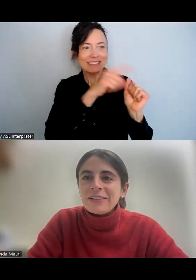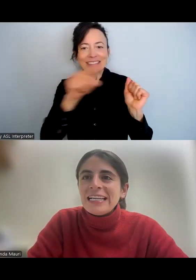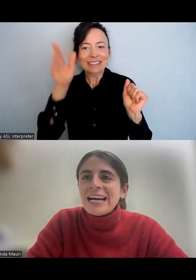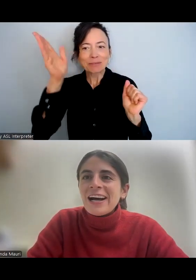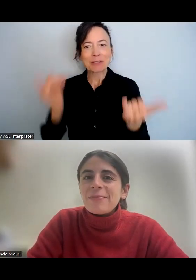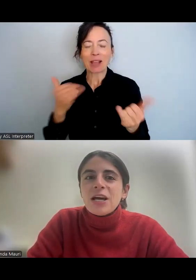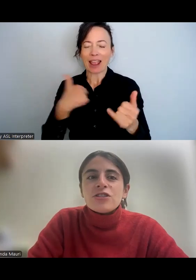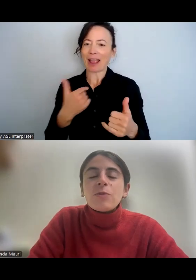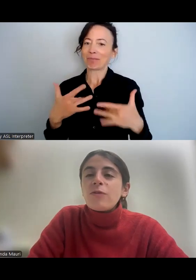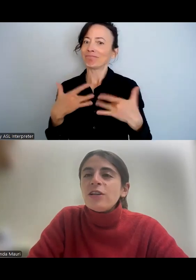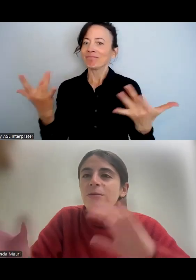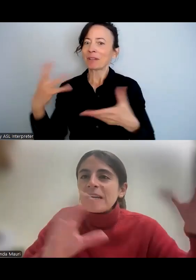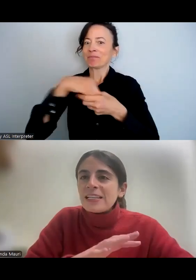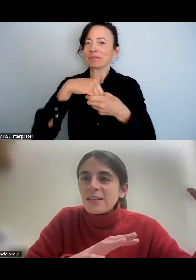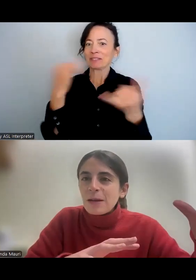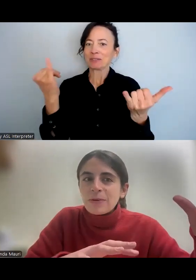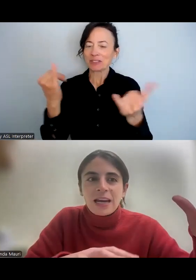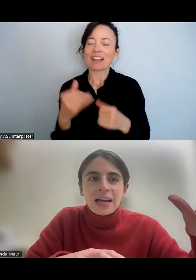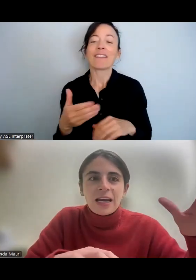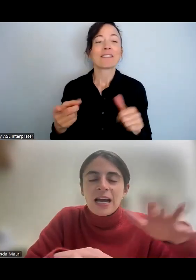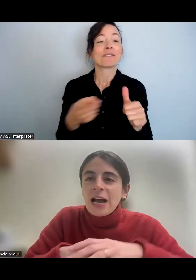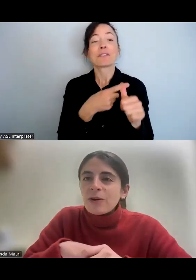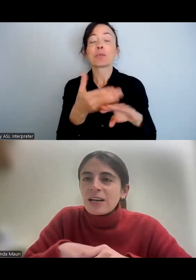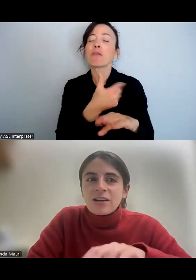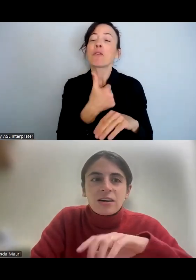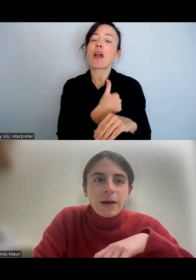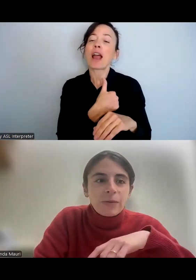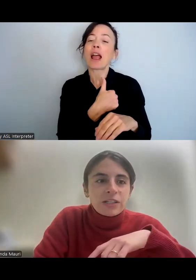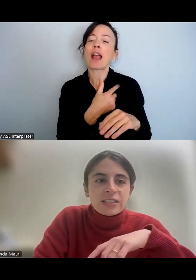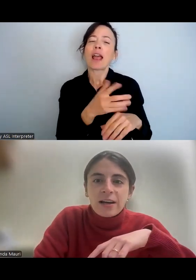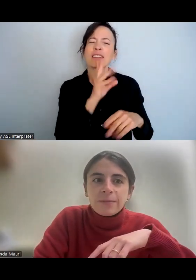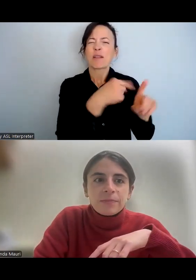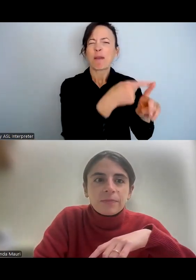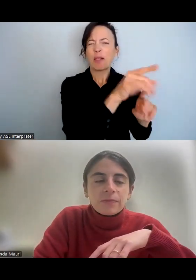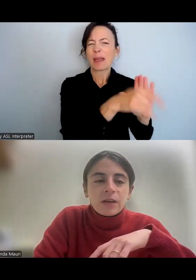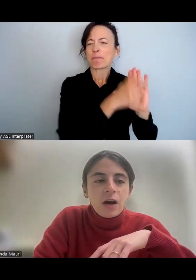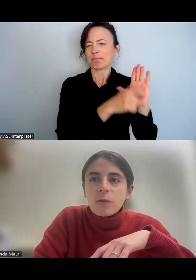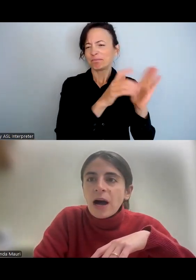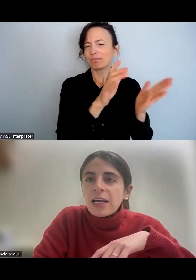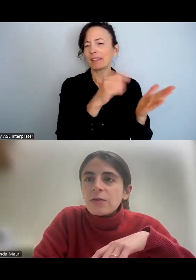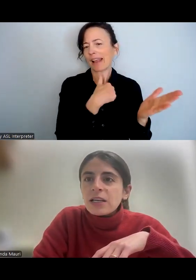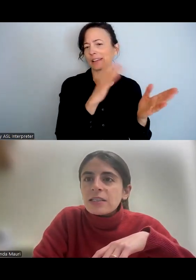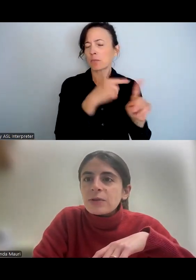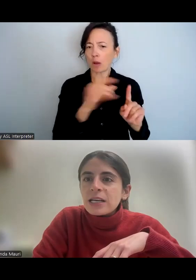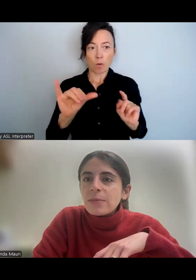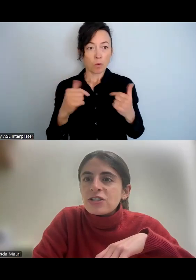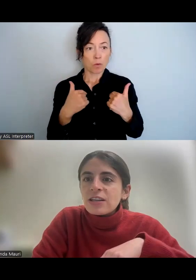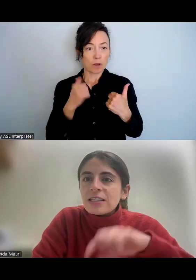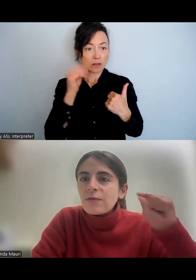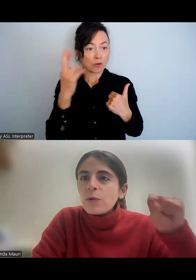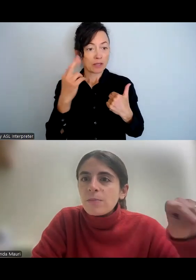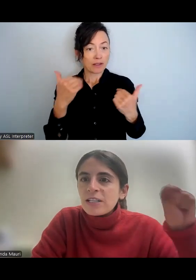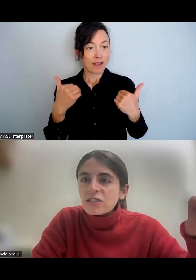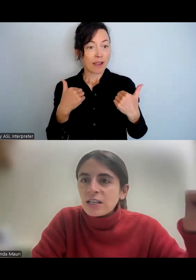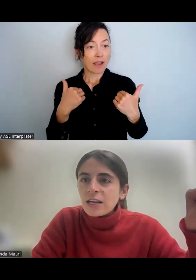part of. So before jumping into the paper that I wanted to talk about, which is oh, I didn't realize there was animation on